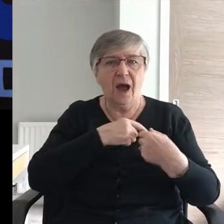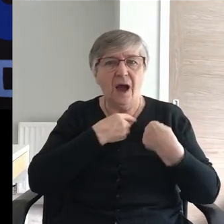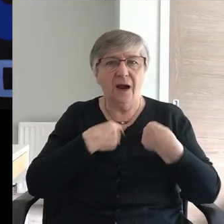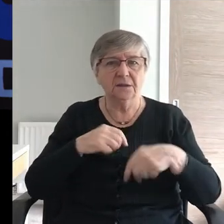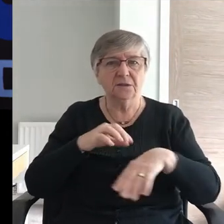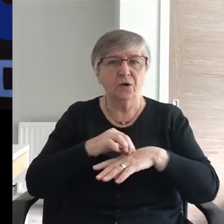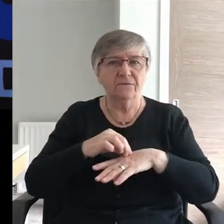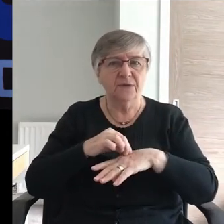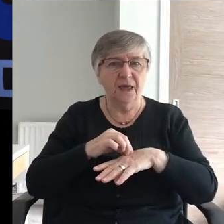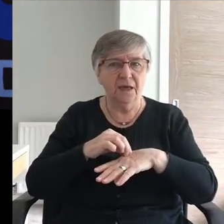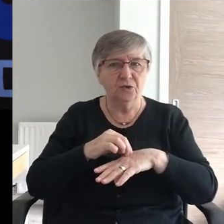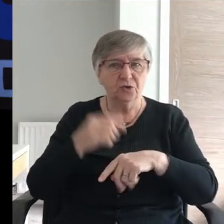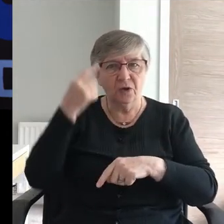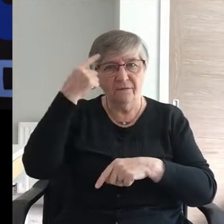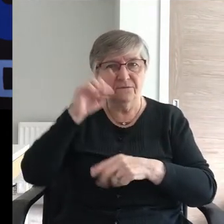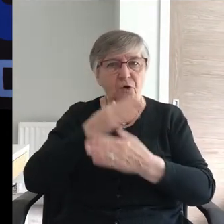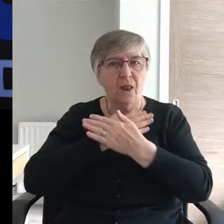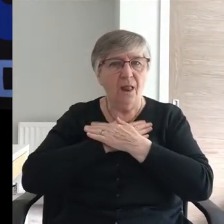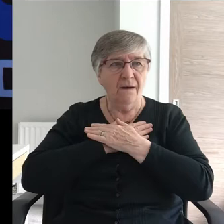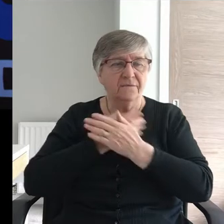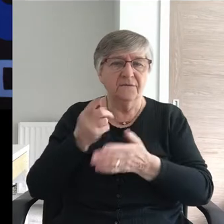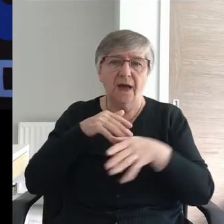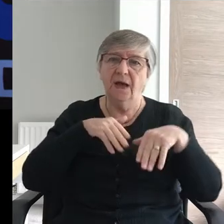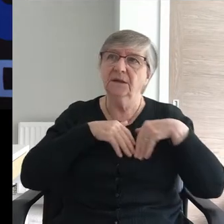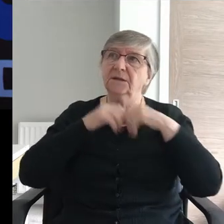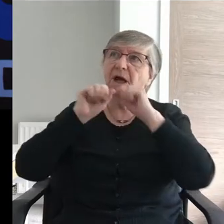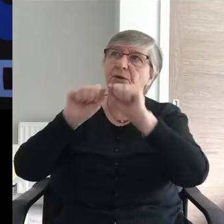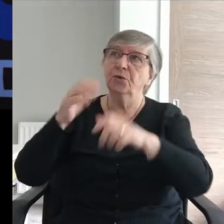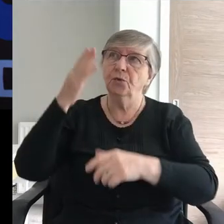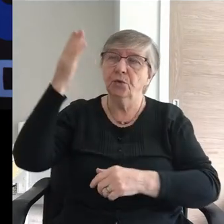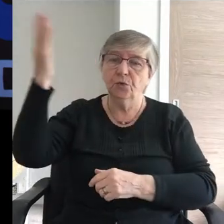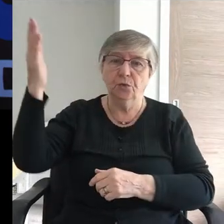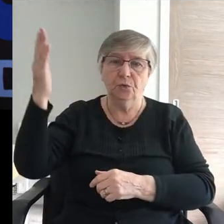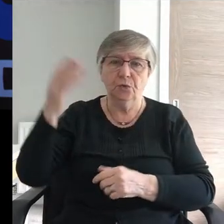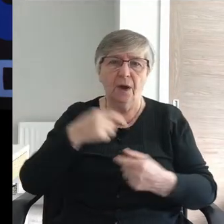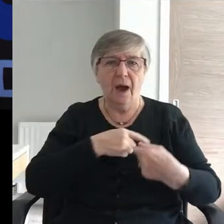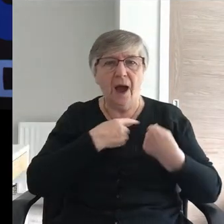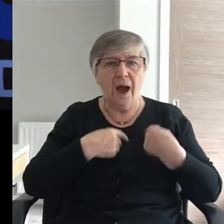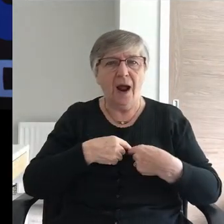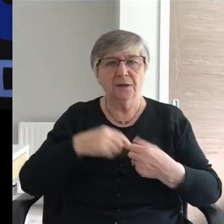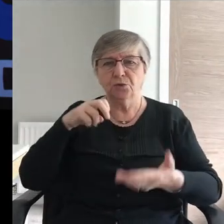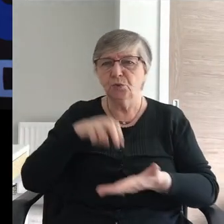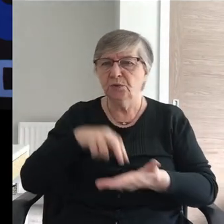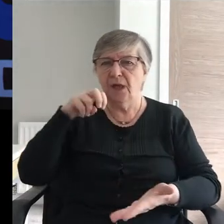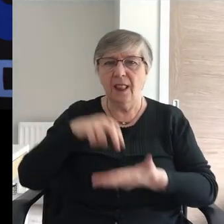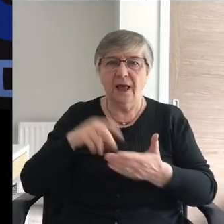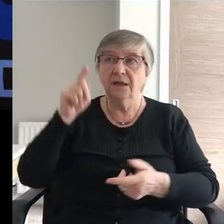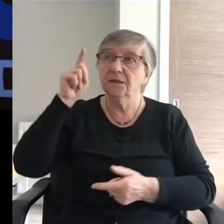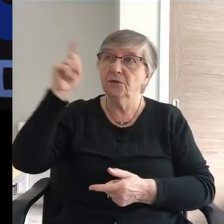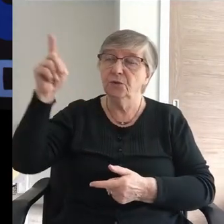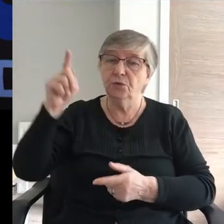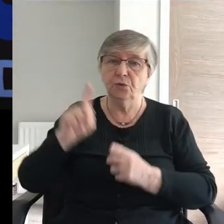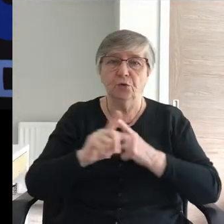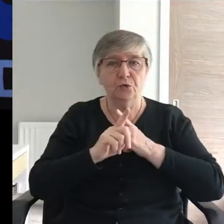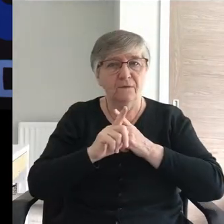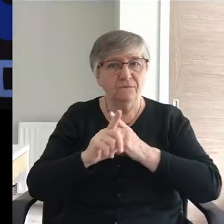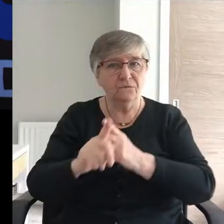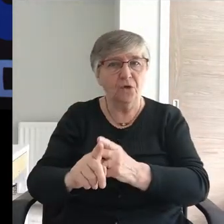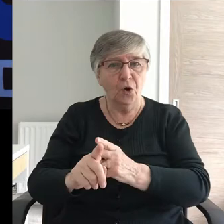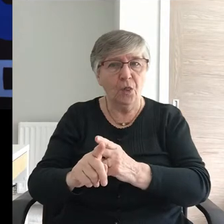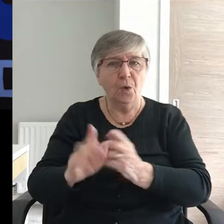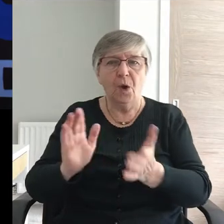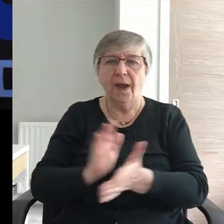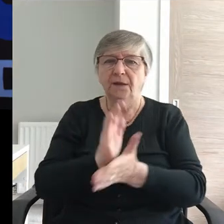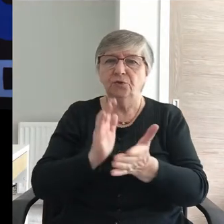flesh, hearts to love and adore you, hearts to delight in you, to follow and